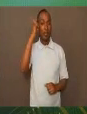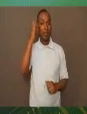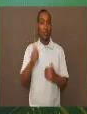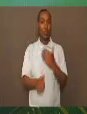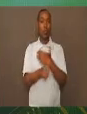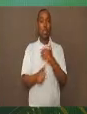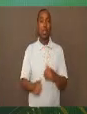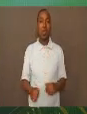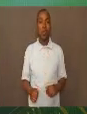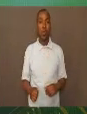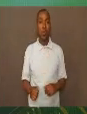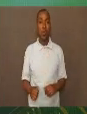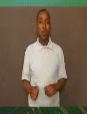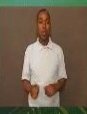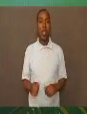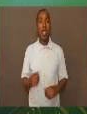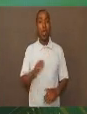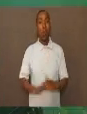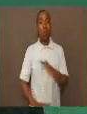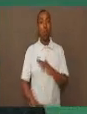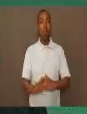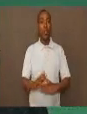and infertility.